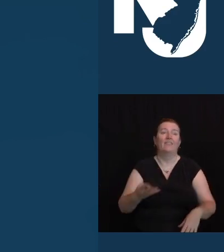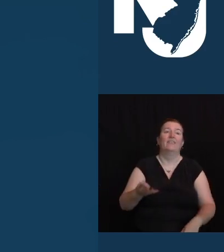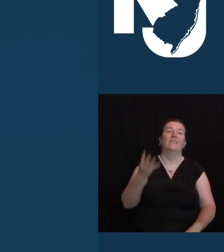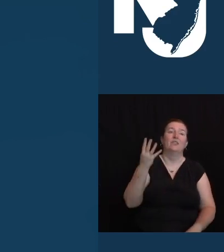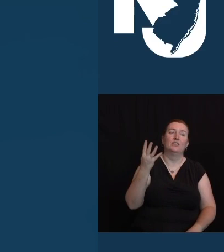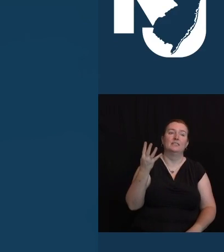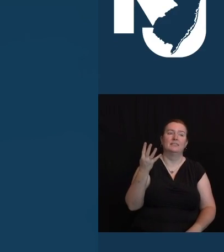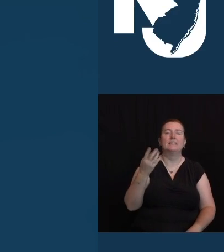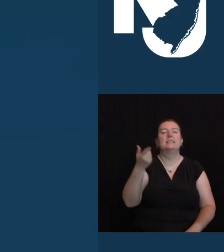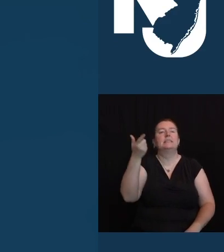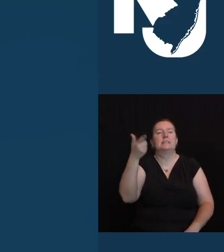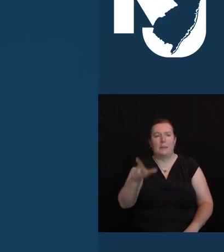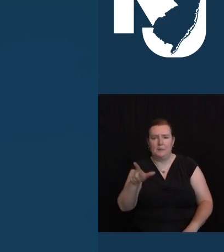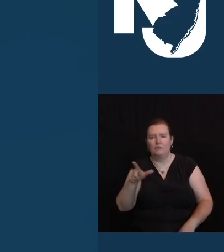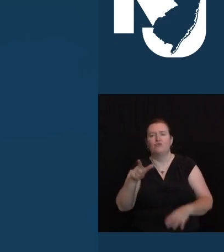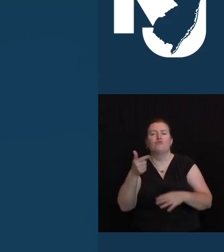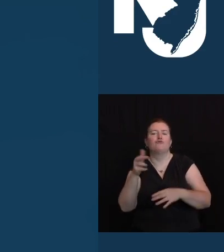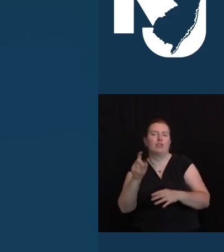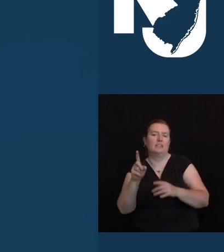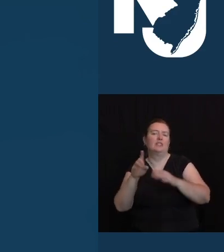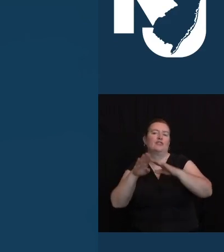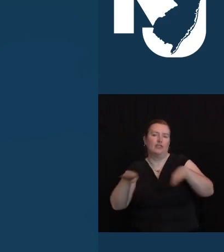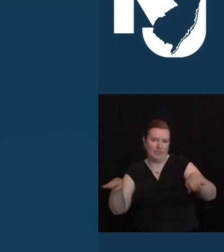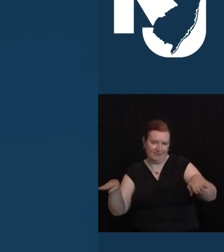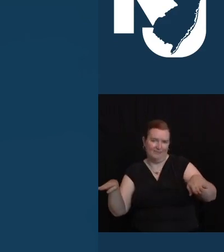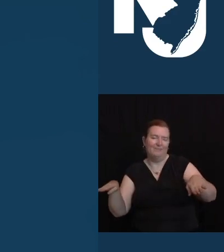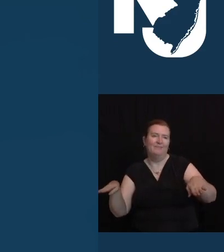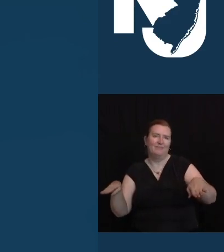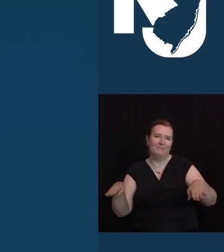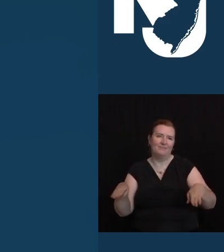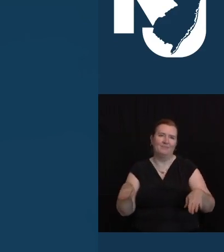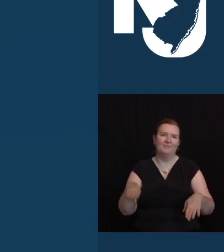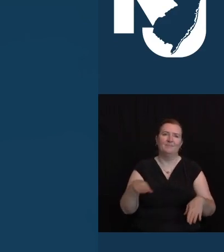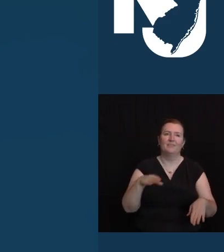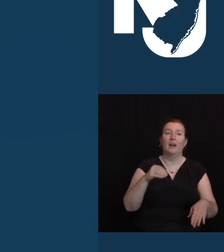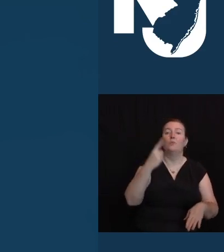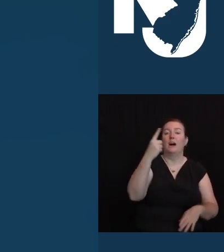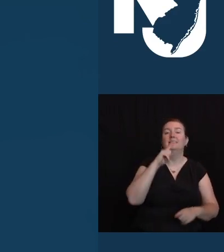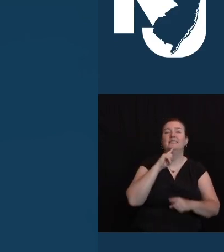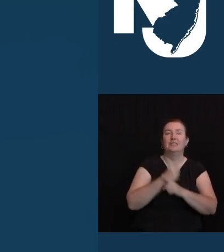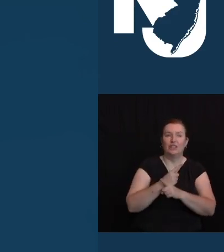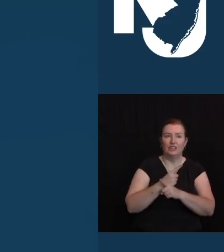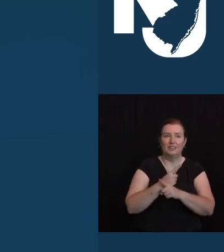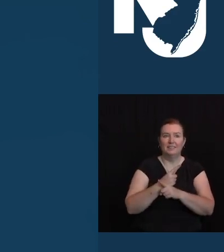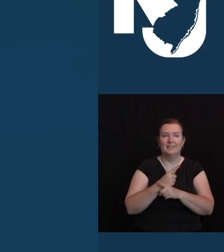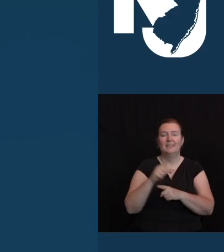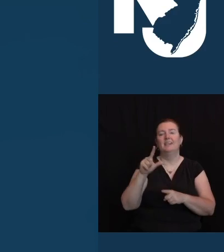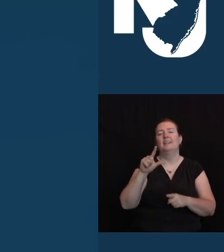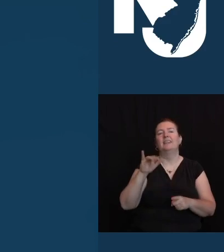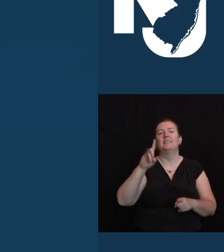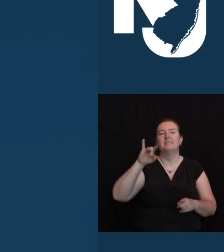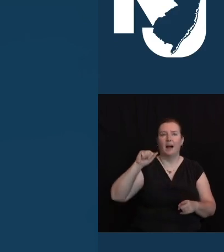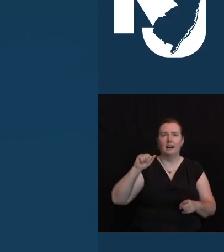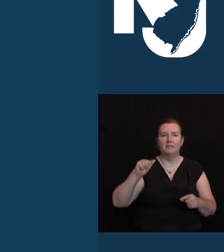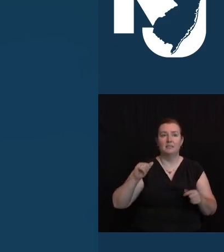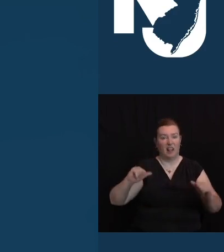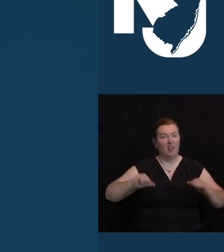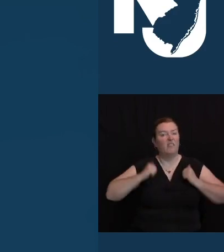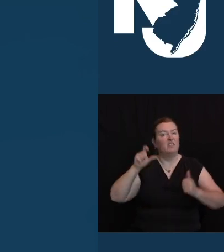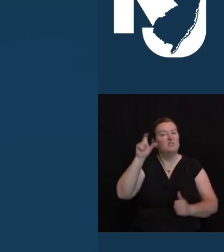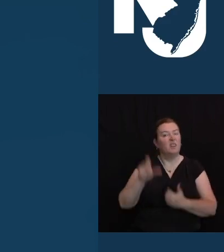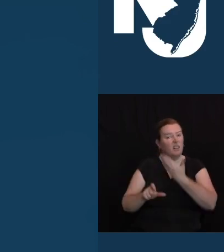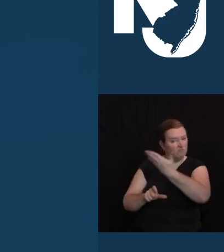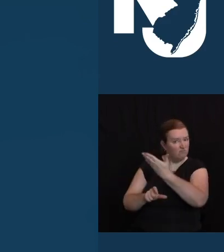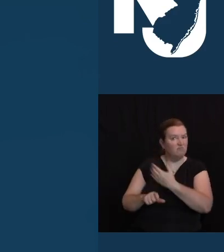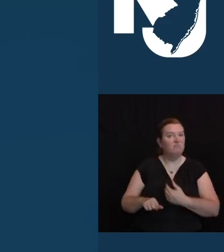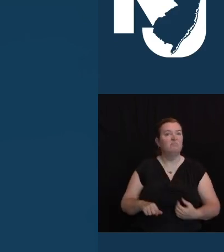sister, Lydia, who to this day still lives in Naples, Italy, along with a large extended family and, of course, many